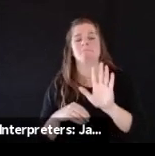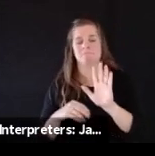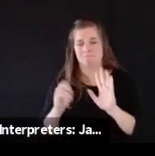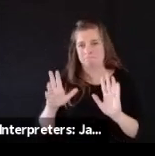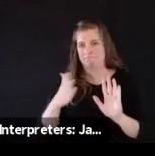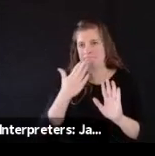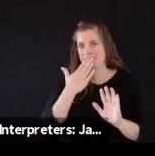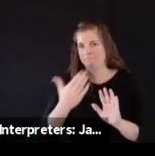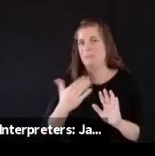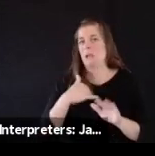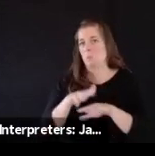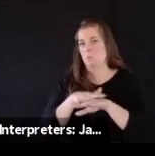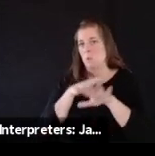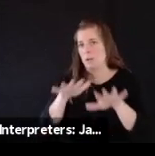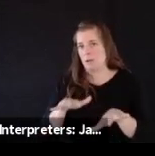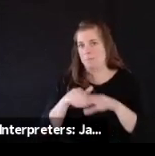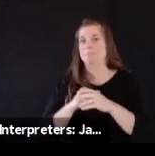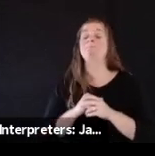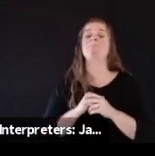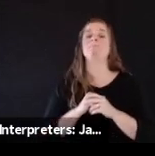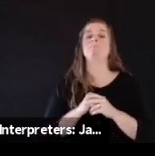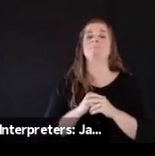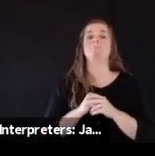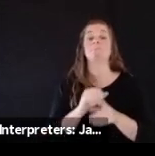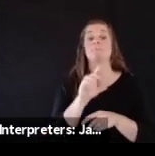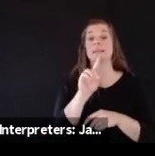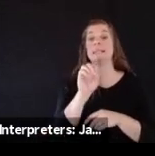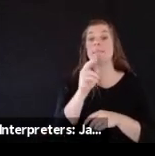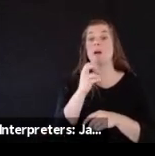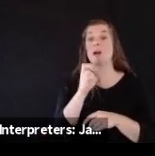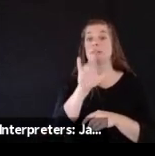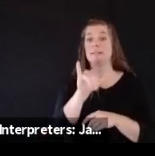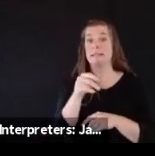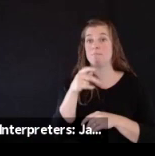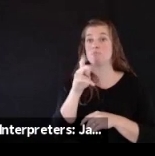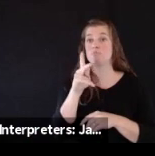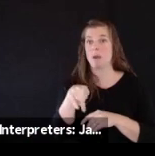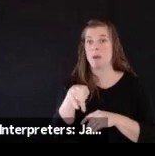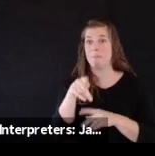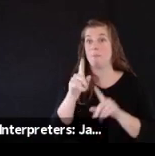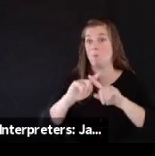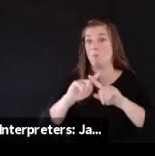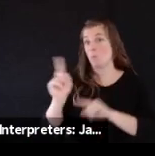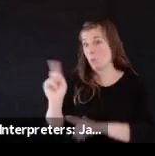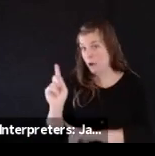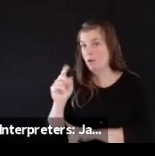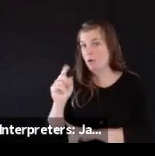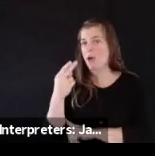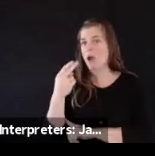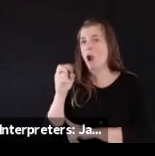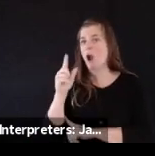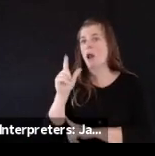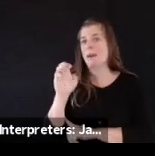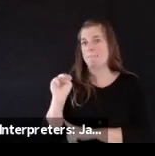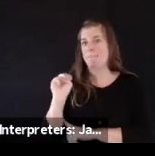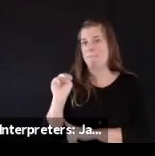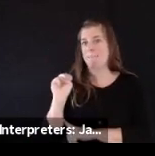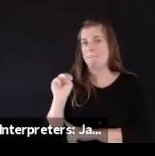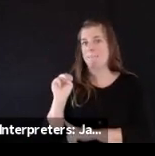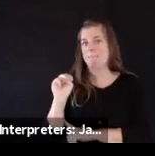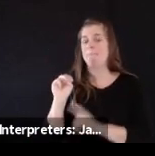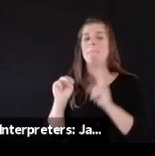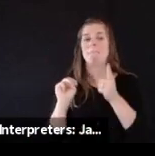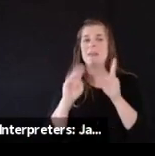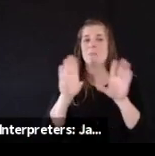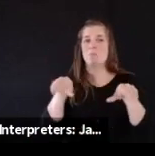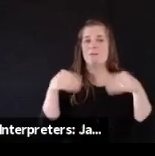with Democracy Prep. It is a public school based out of Harlem, and Democracy Prep provides scholars